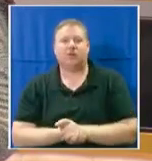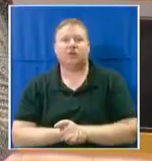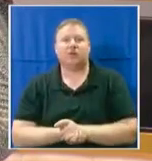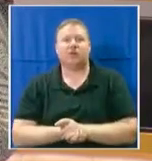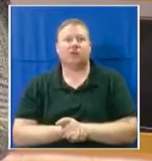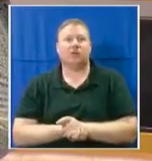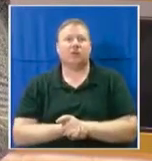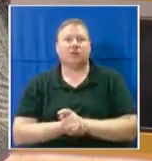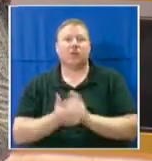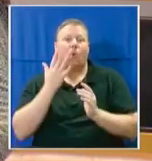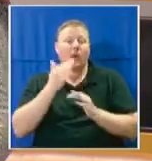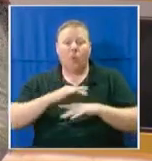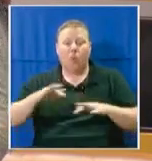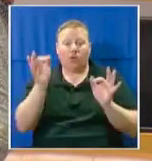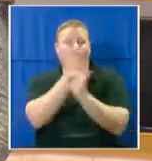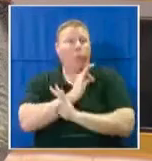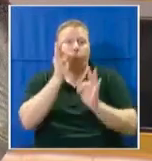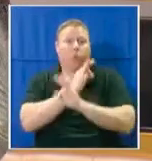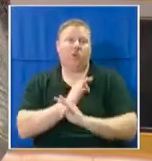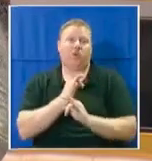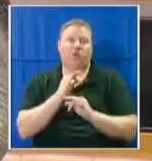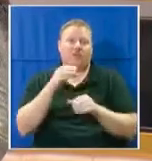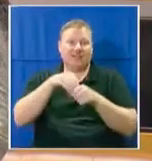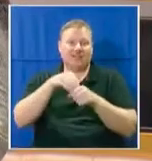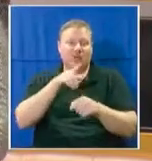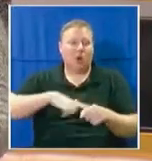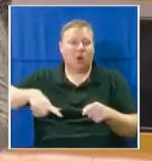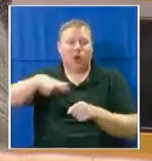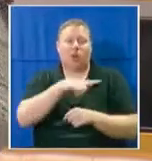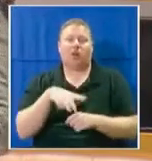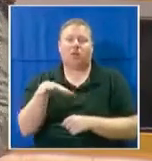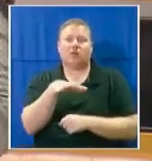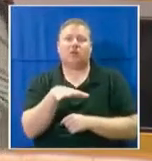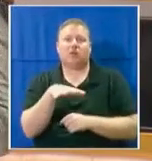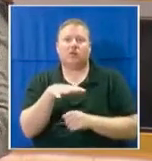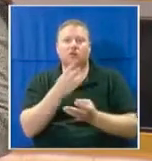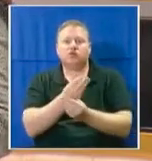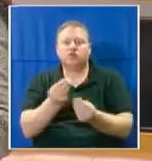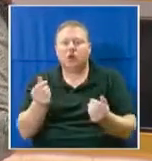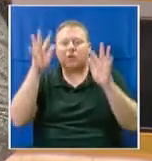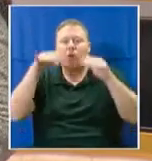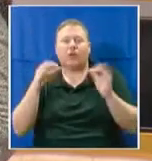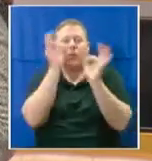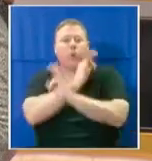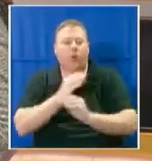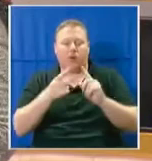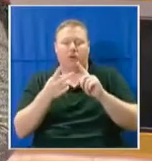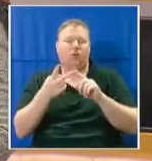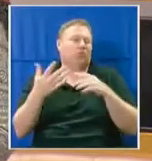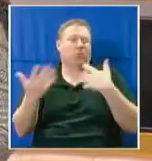there is no water in a locality, there is a drought or whatever, and